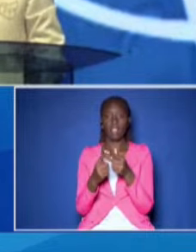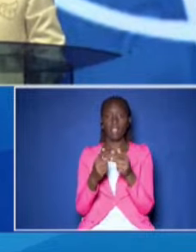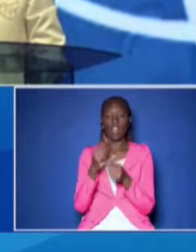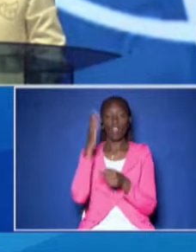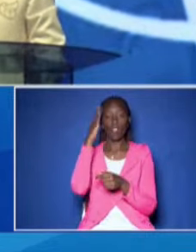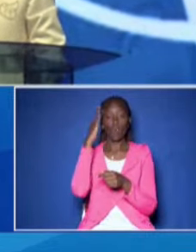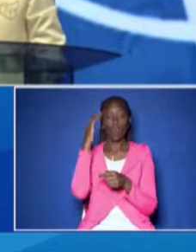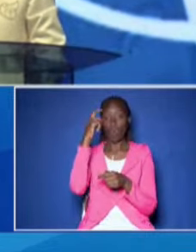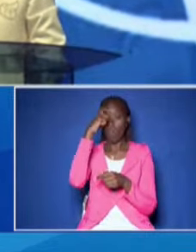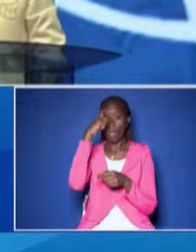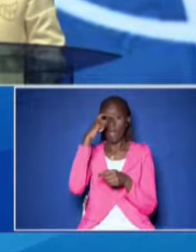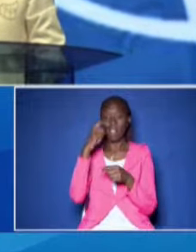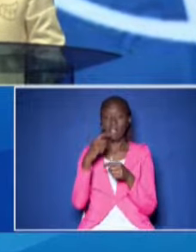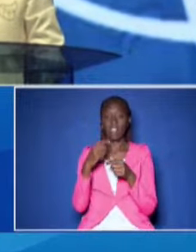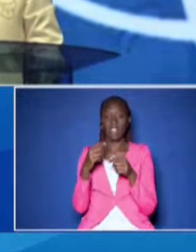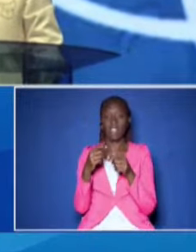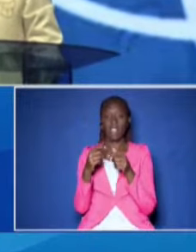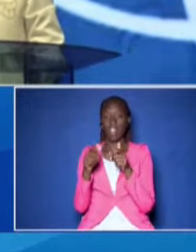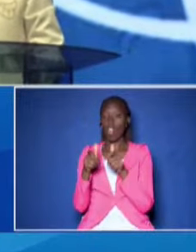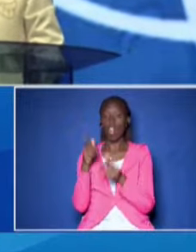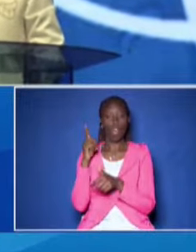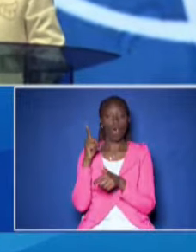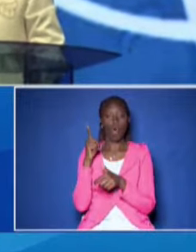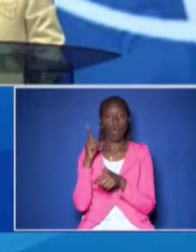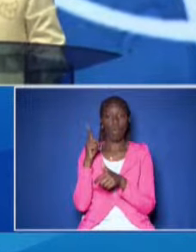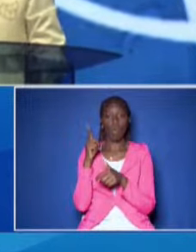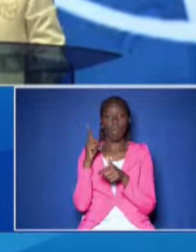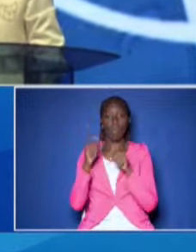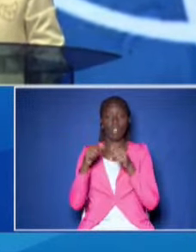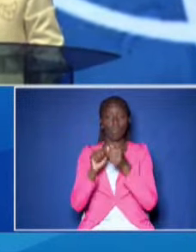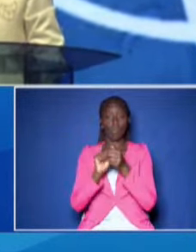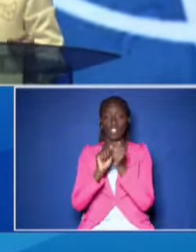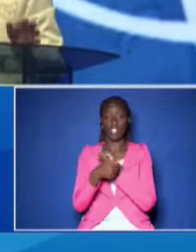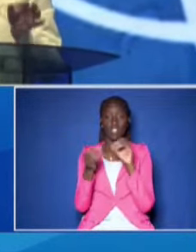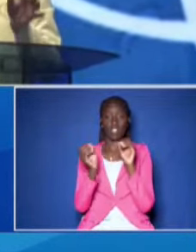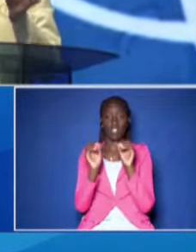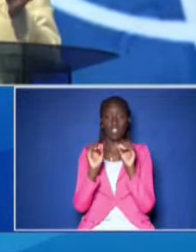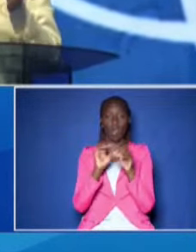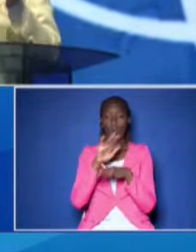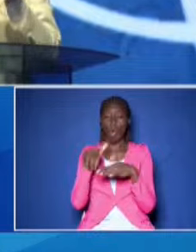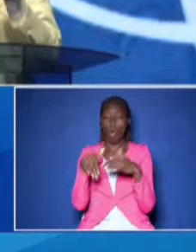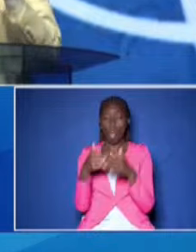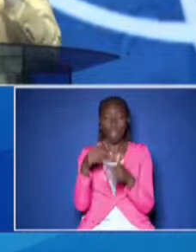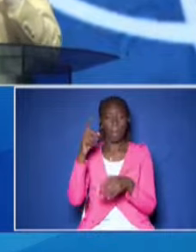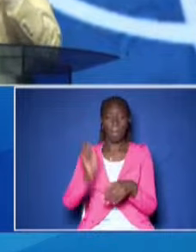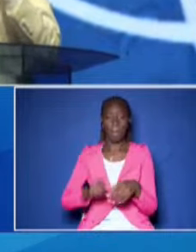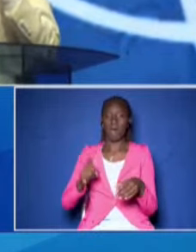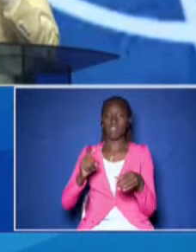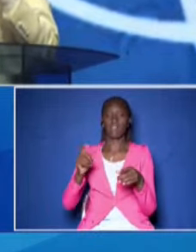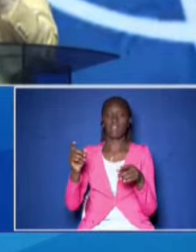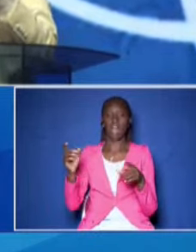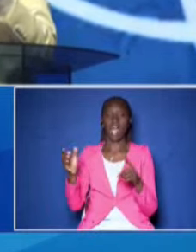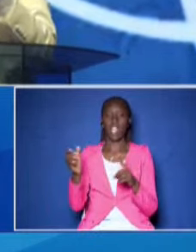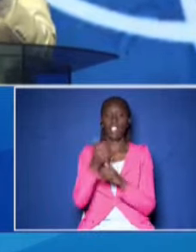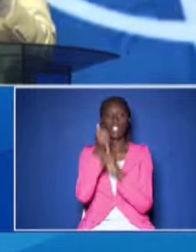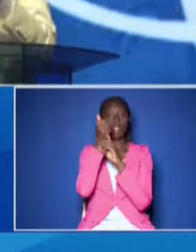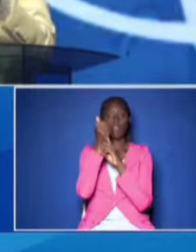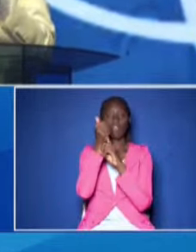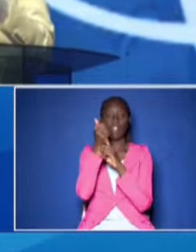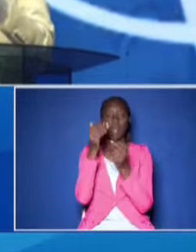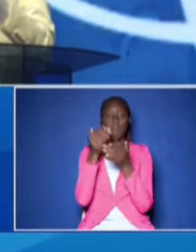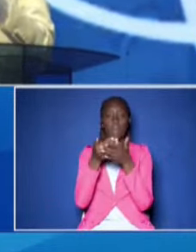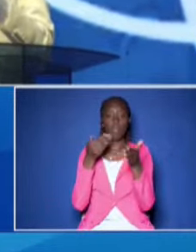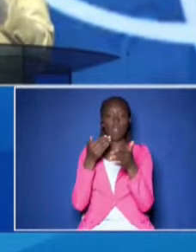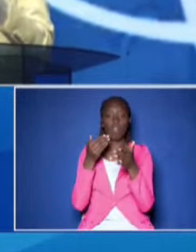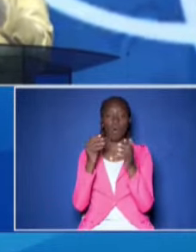wise pass from the law till all be fulfilled J is the smallest